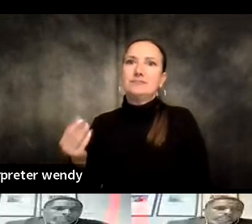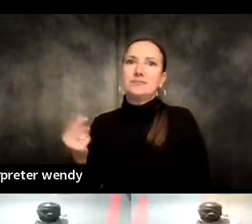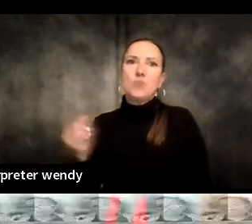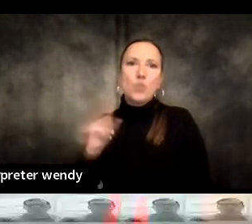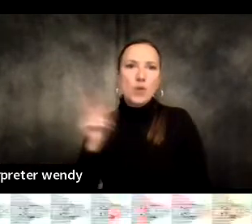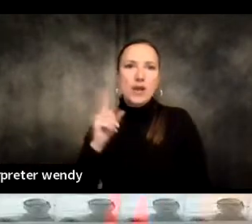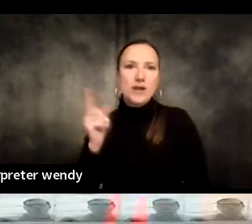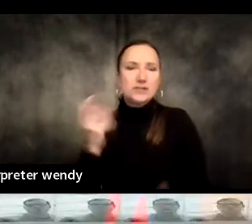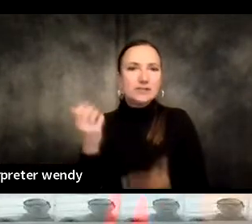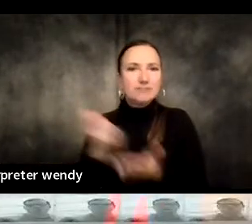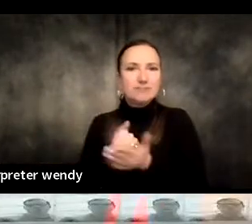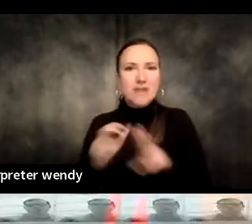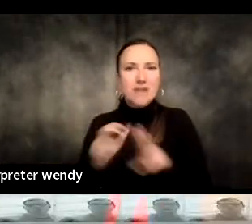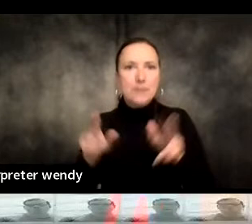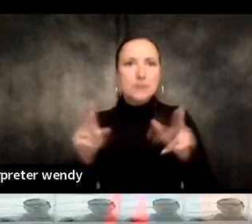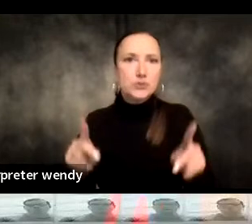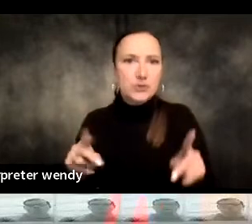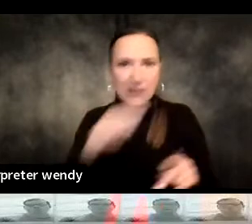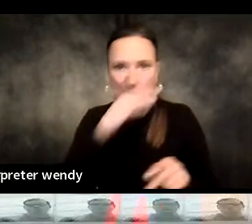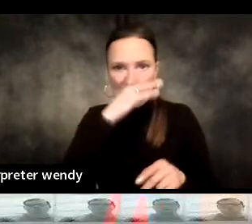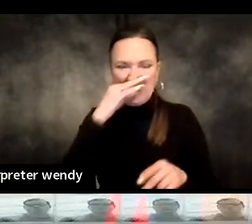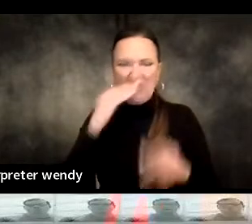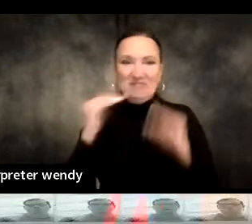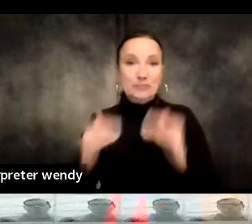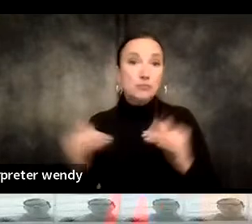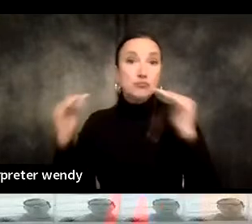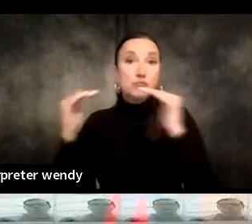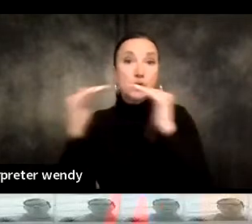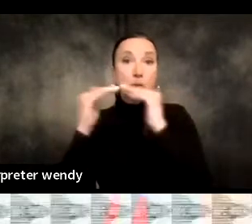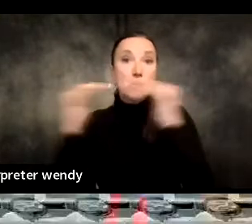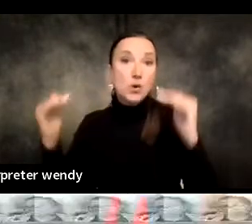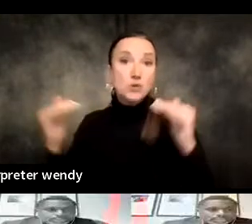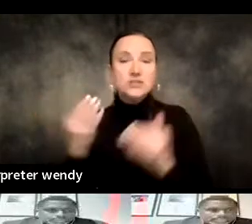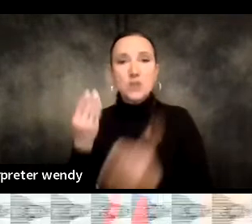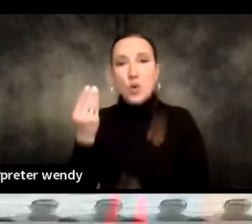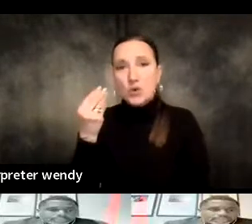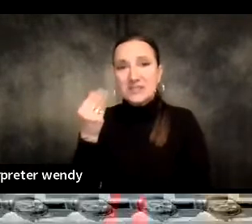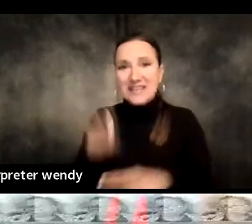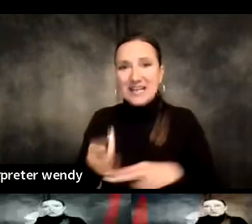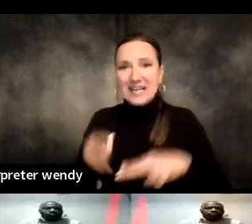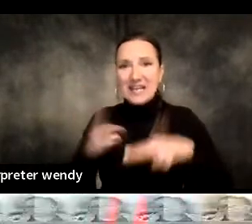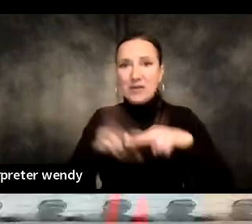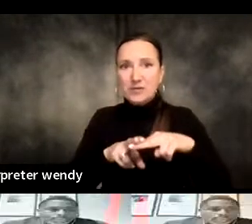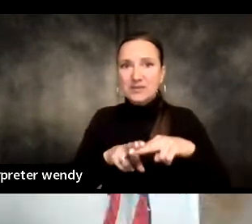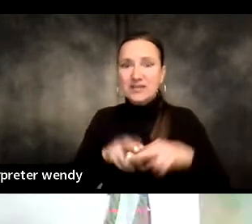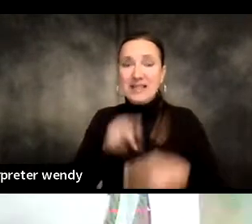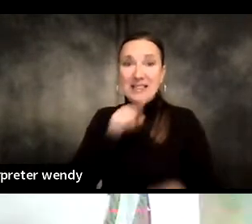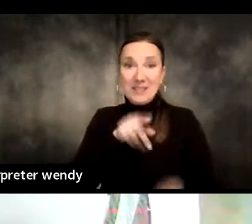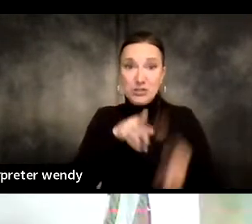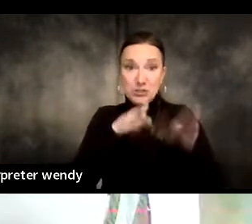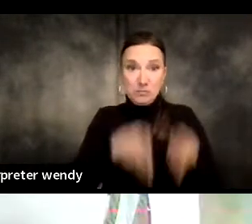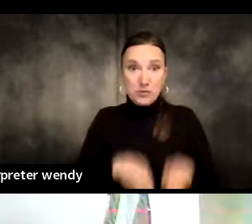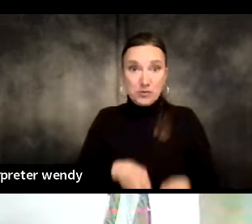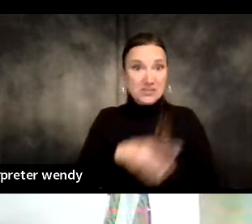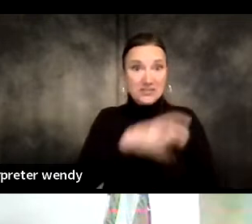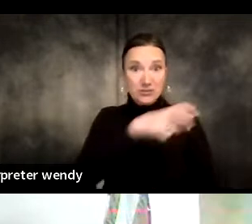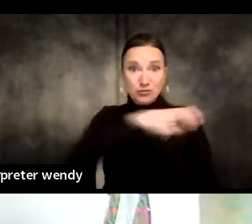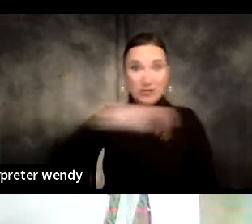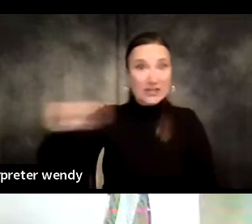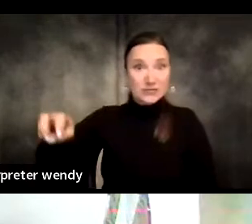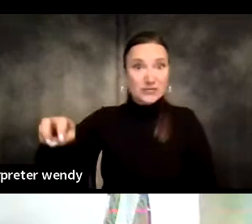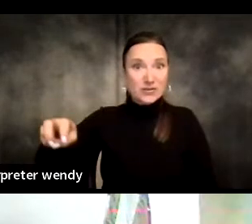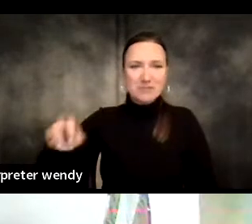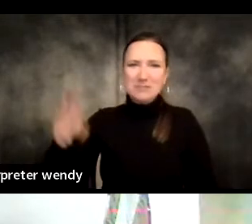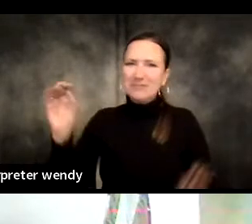opportunity for them to either get a promotion or a salary increase? This individual is moved with no such offer.